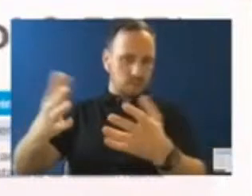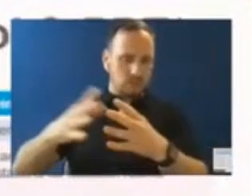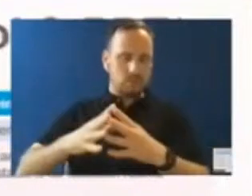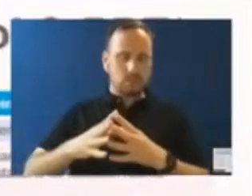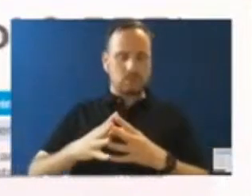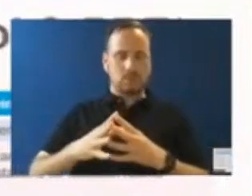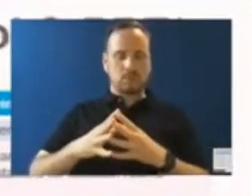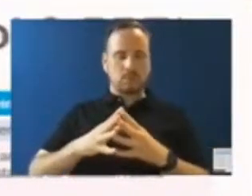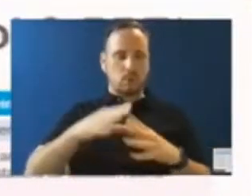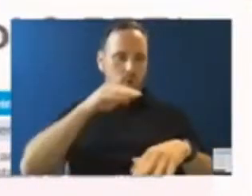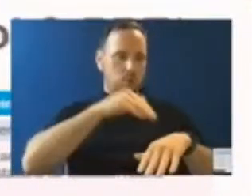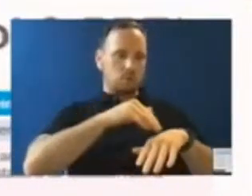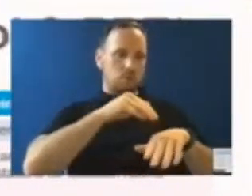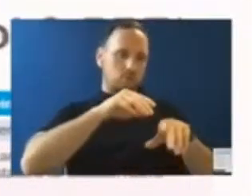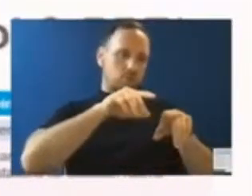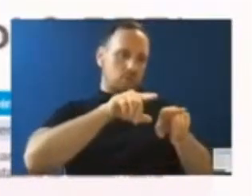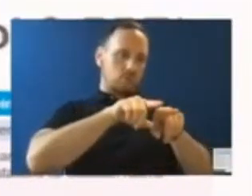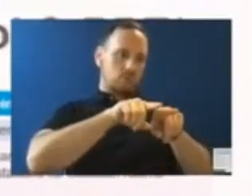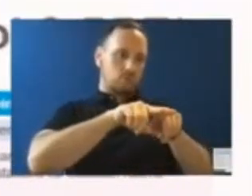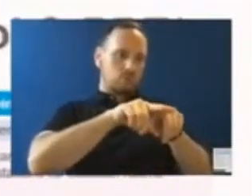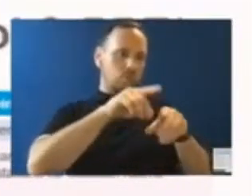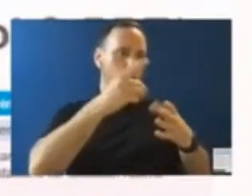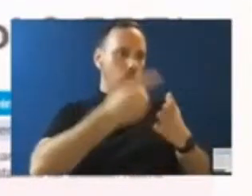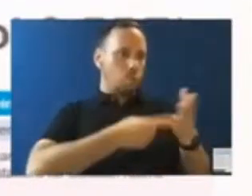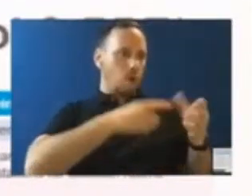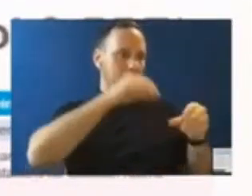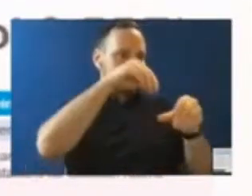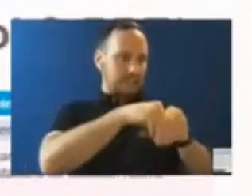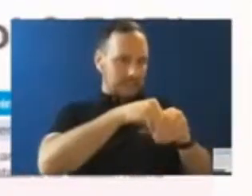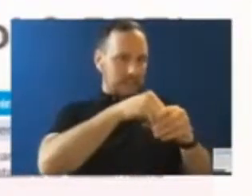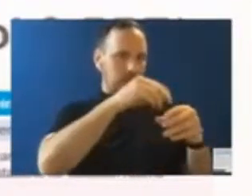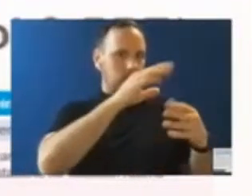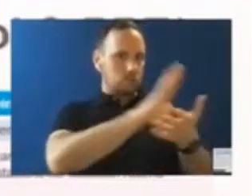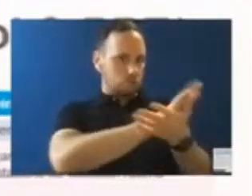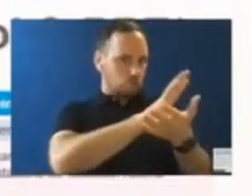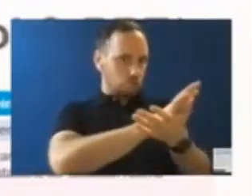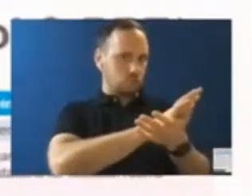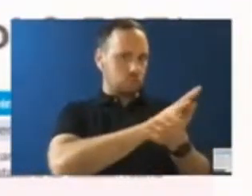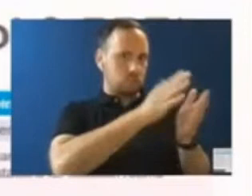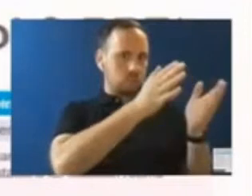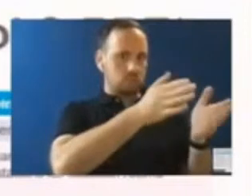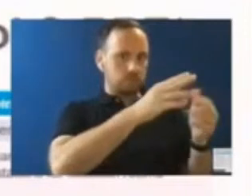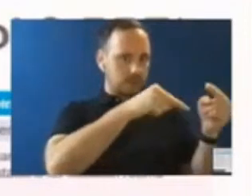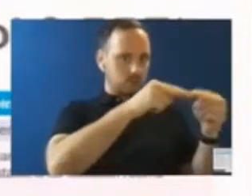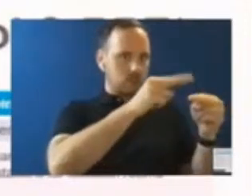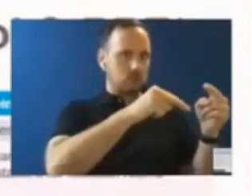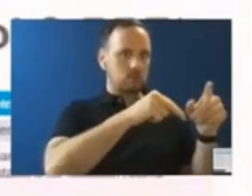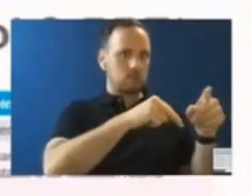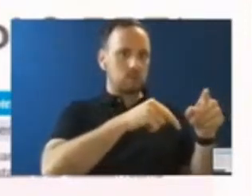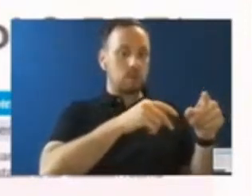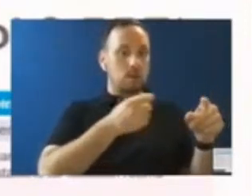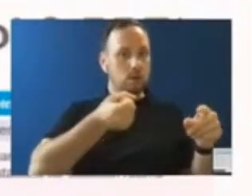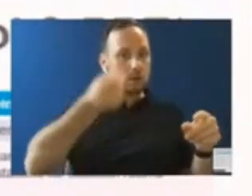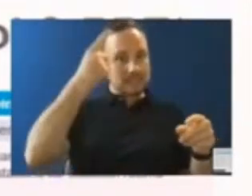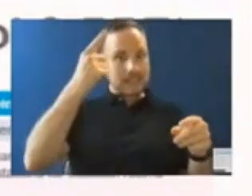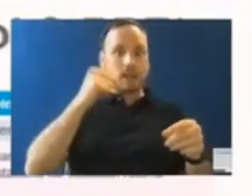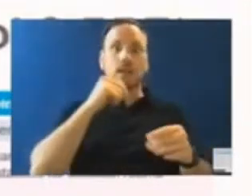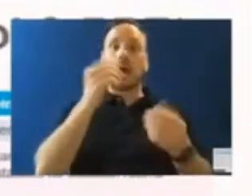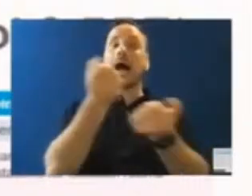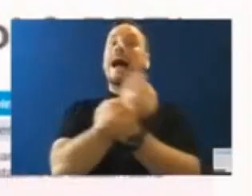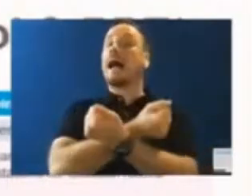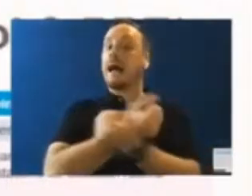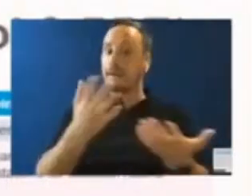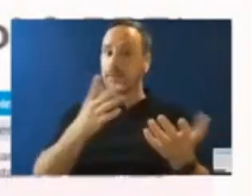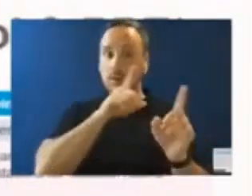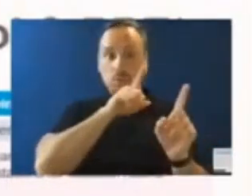look what we have furnished in the facilities. And we want everyone to understand that not everything has been ordered just yet, but we are in the process of